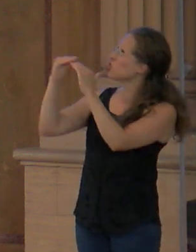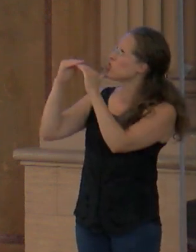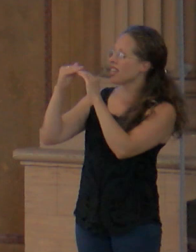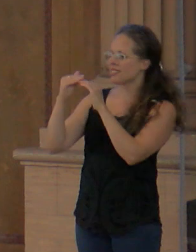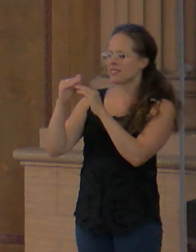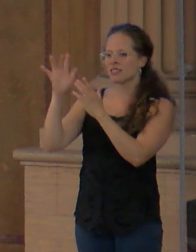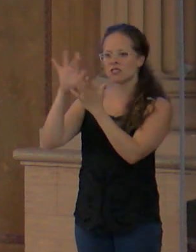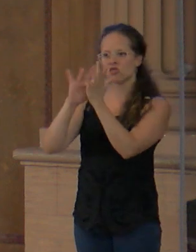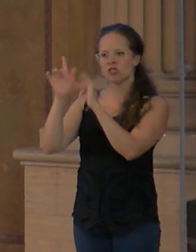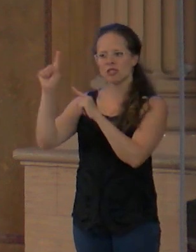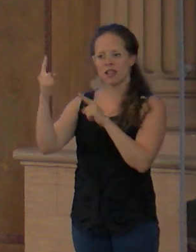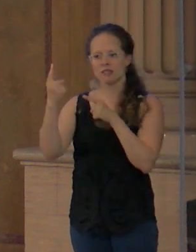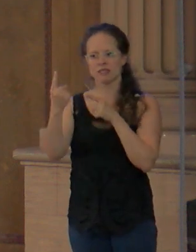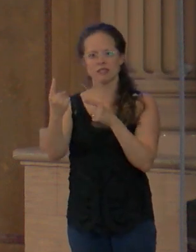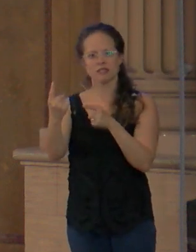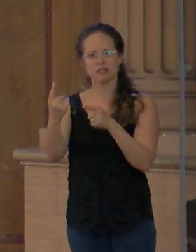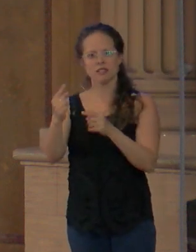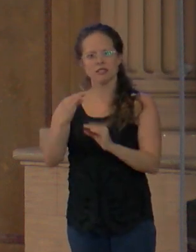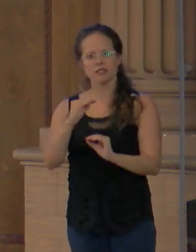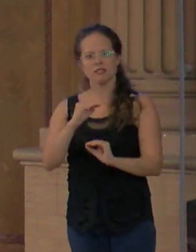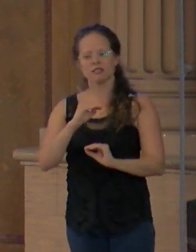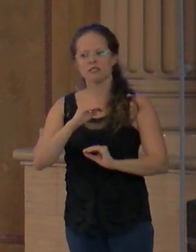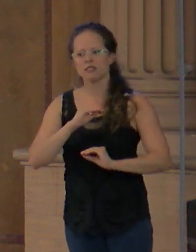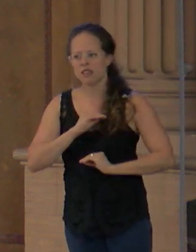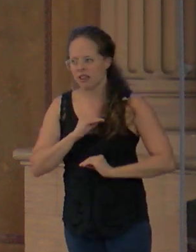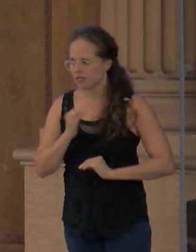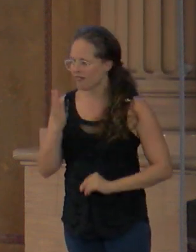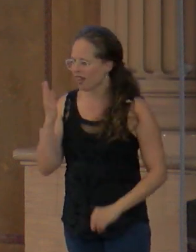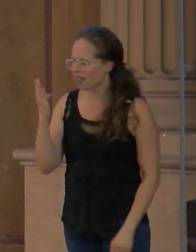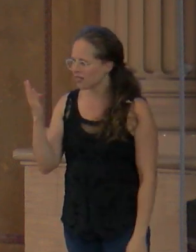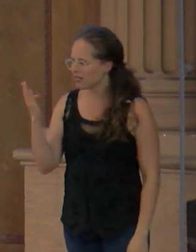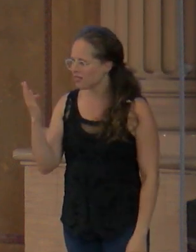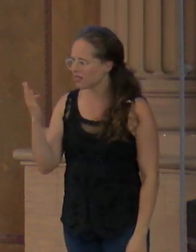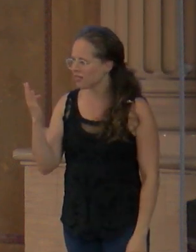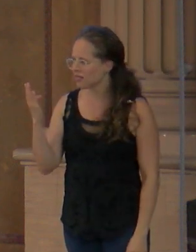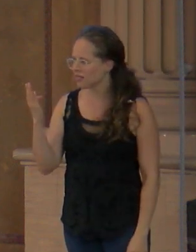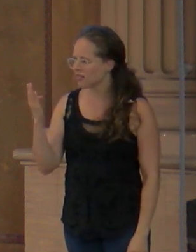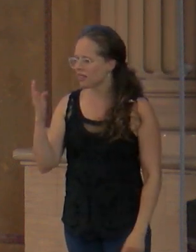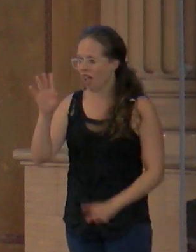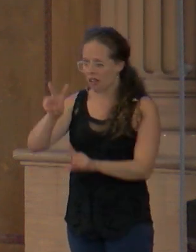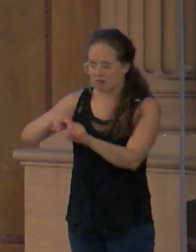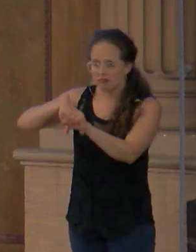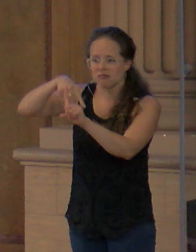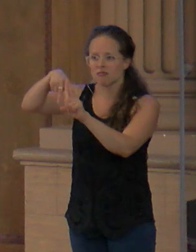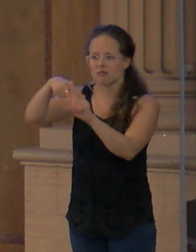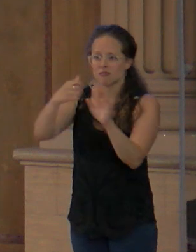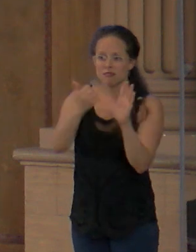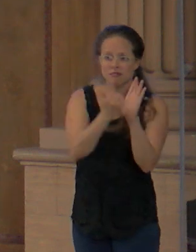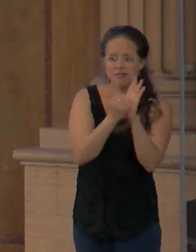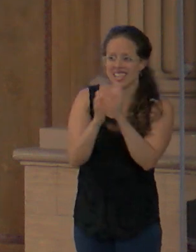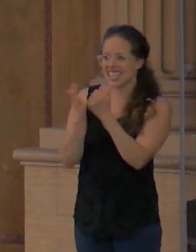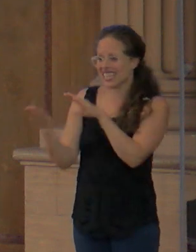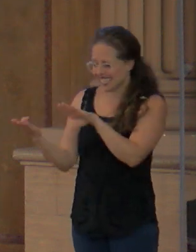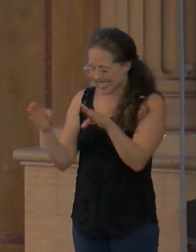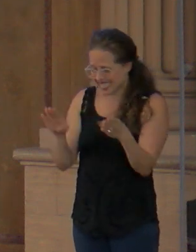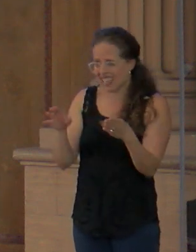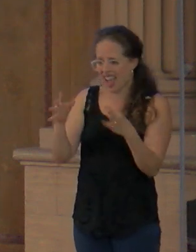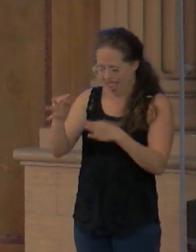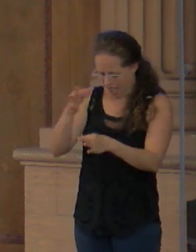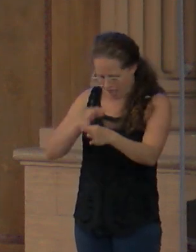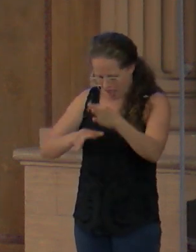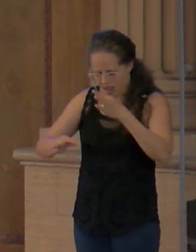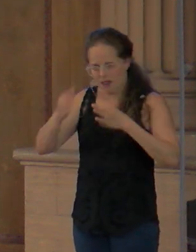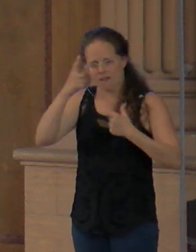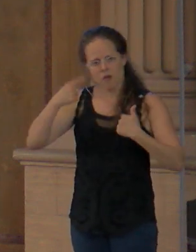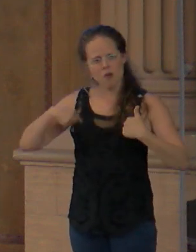He died the death that we deserve, and he gave us, if we've believed in him, complete,